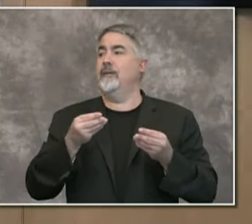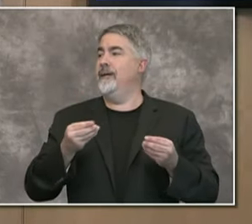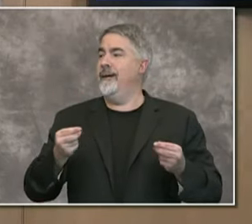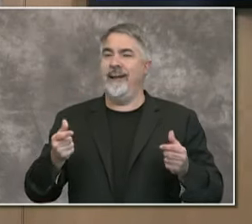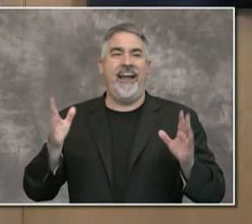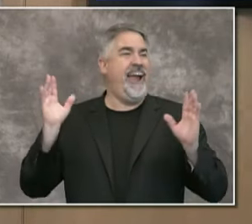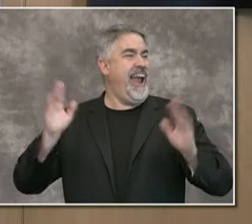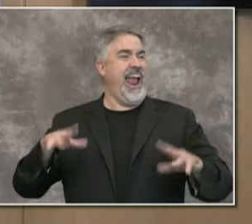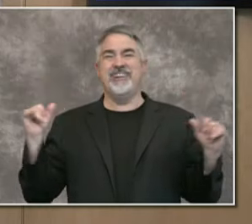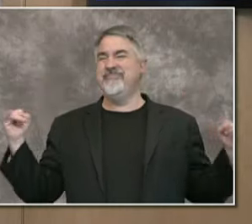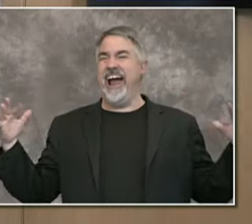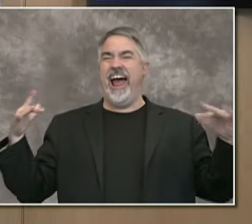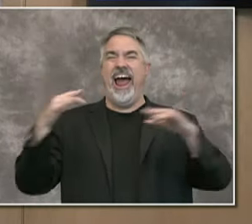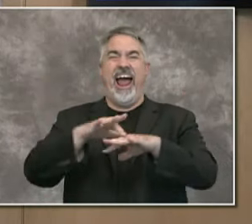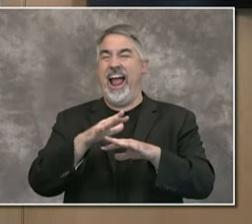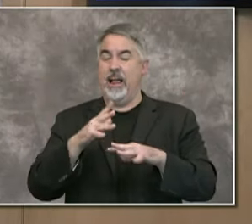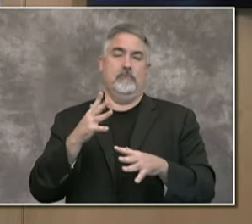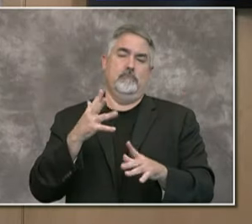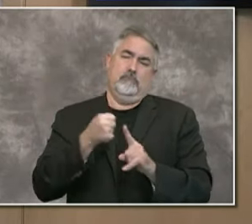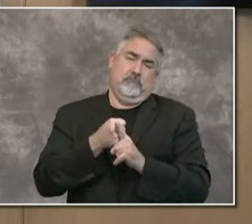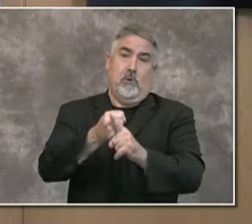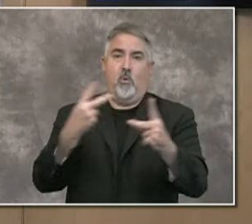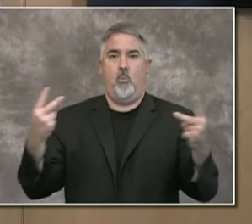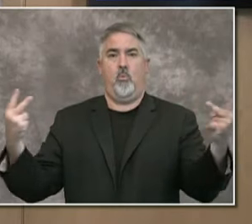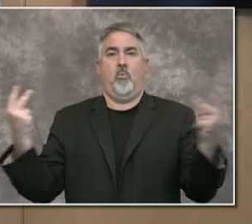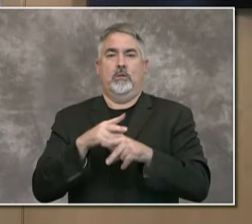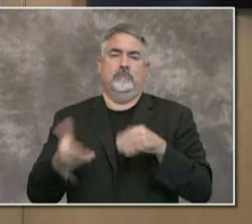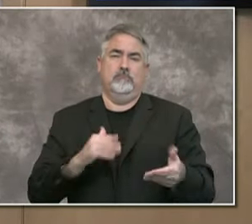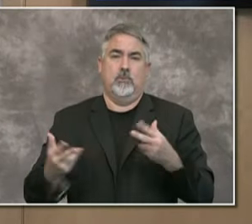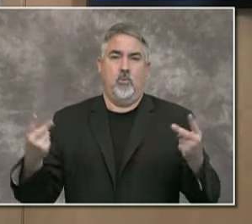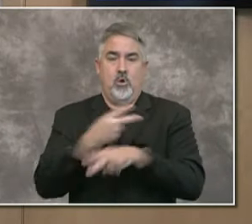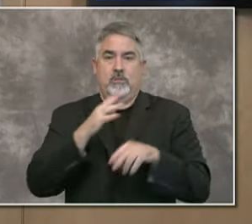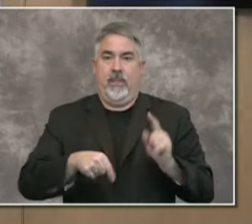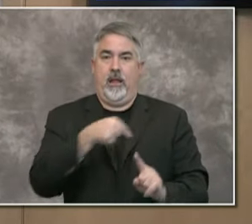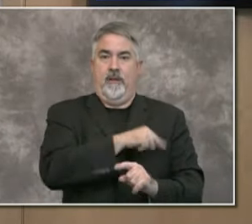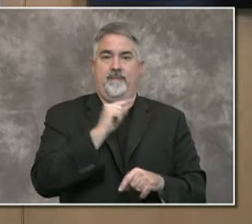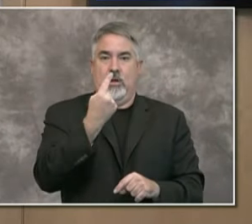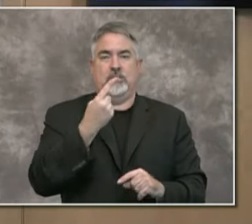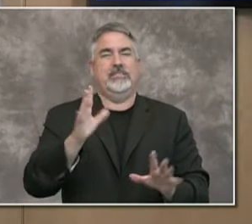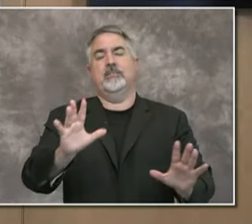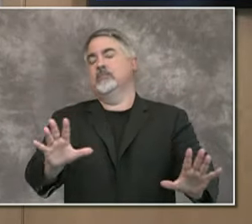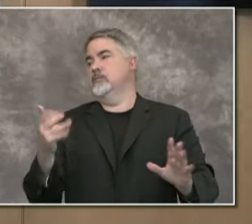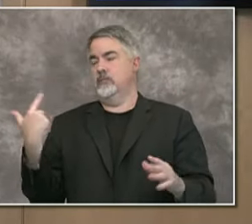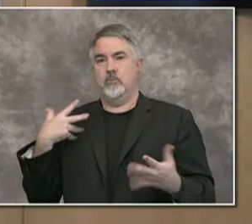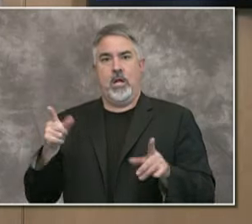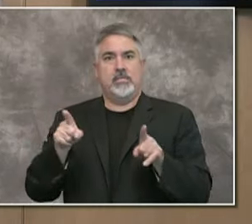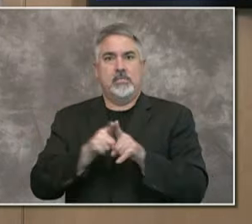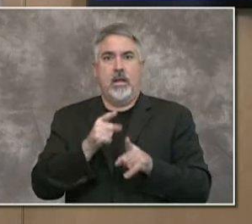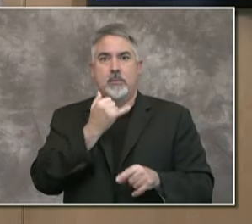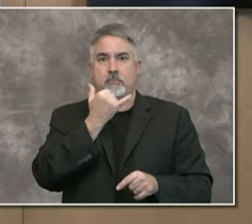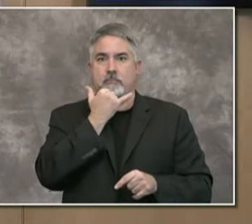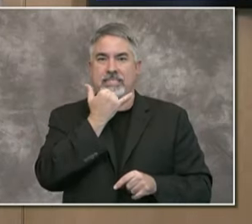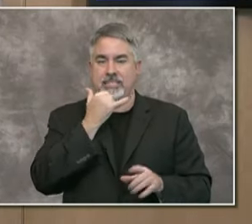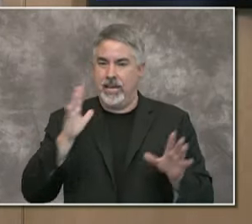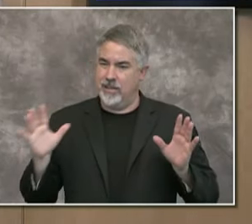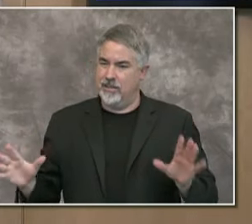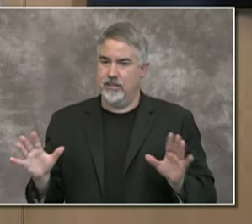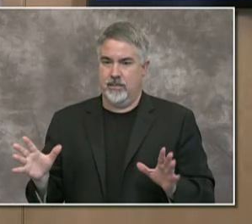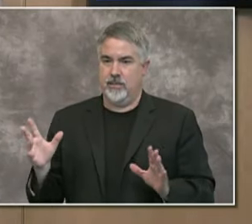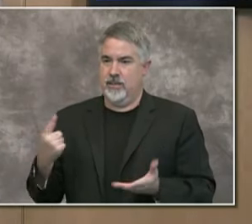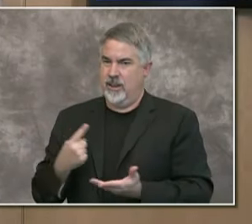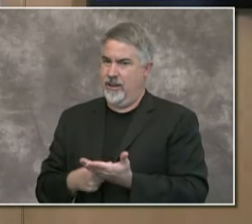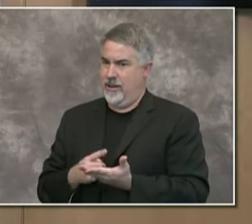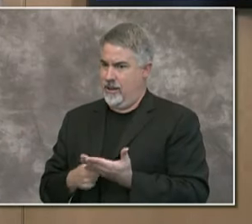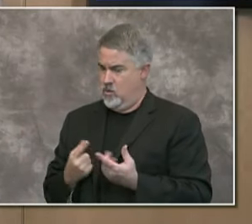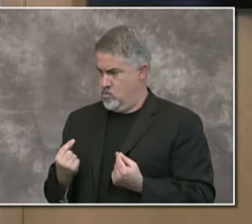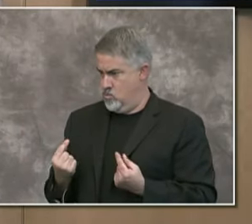want to make that mistake. And so we are beginning to discuss things for the future. But I think that it